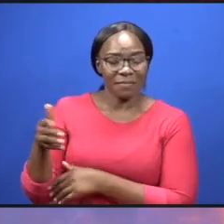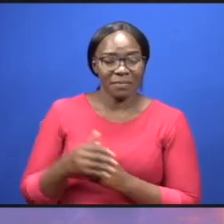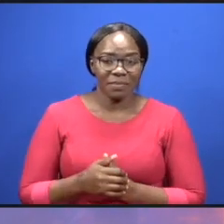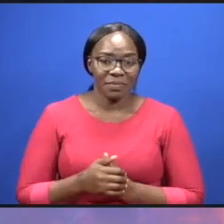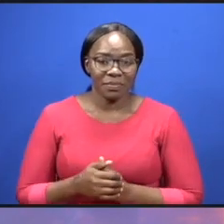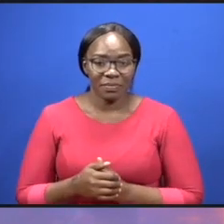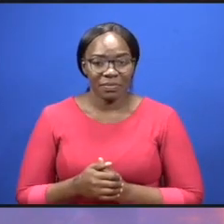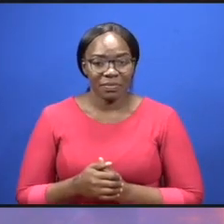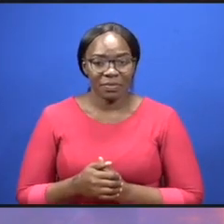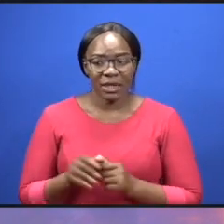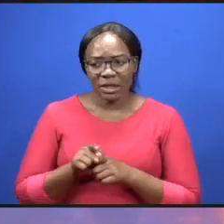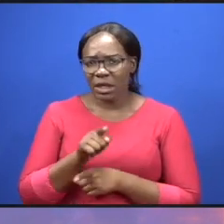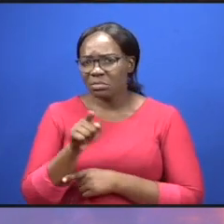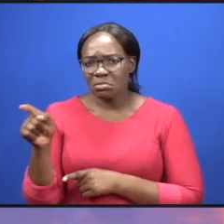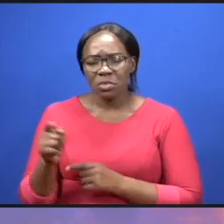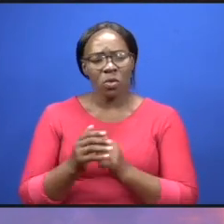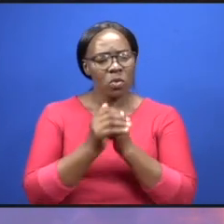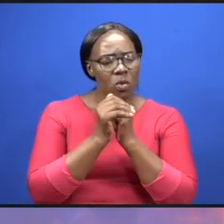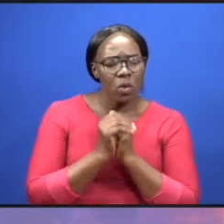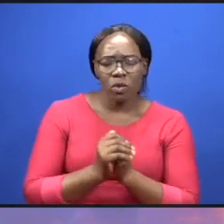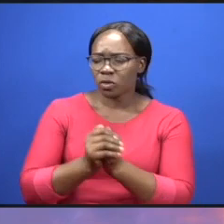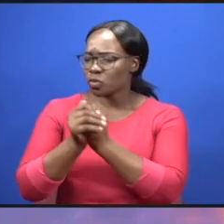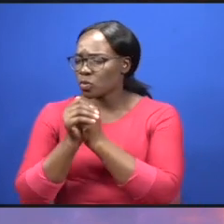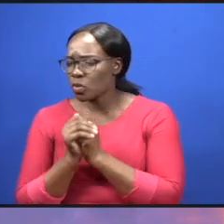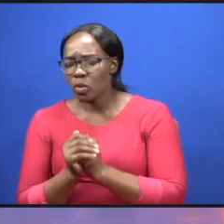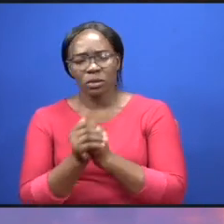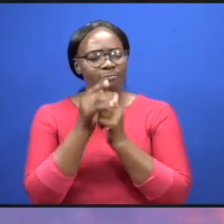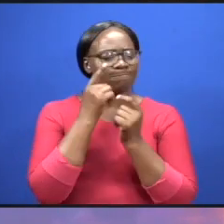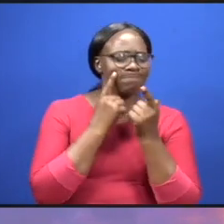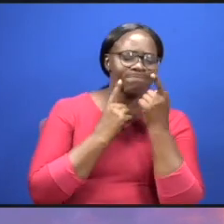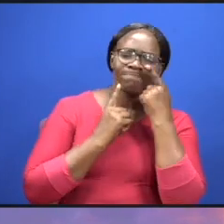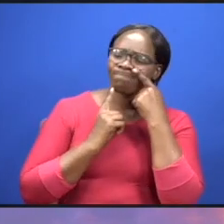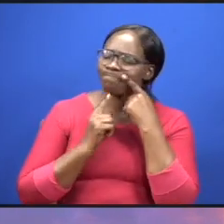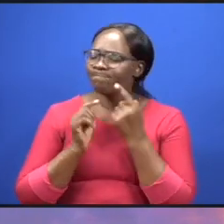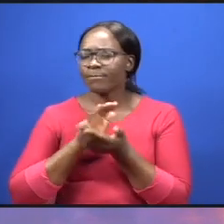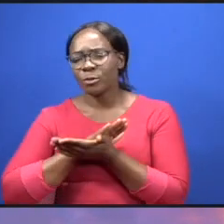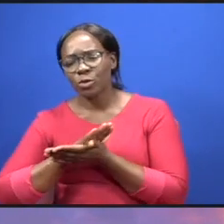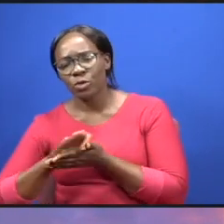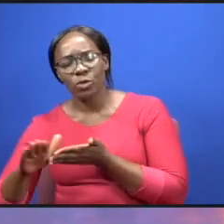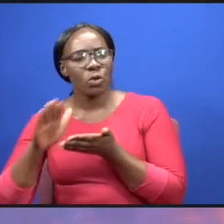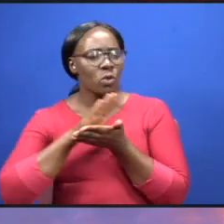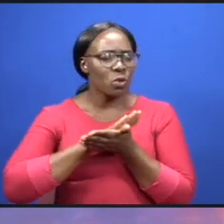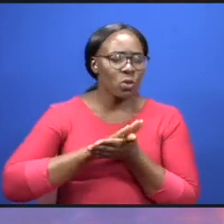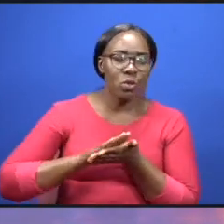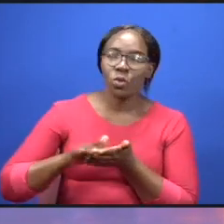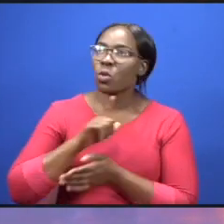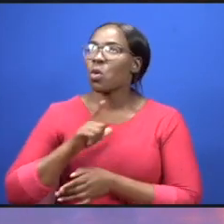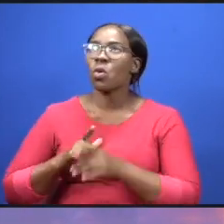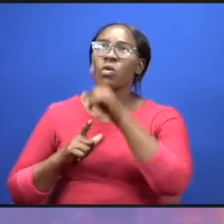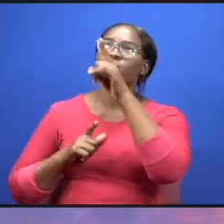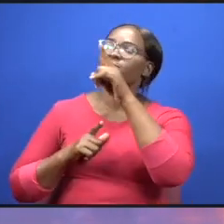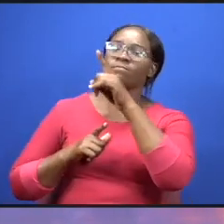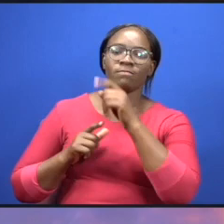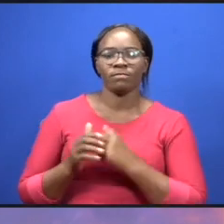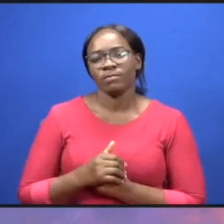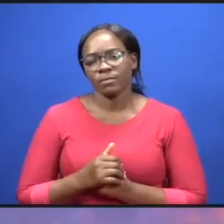means. And they were worshiping the Lord, and they were crying, "Holy, holy, holy is the Lord God